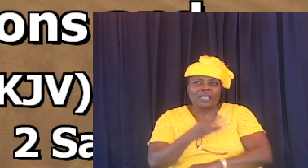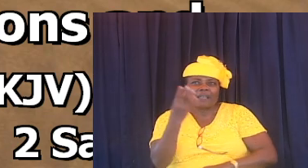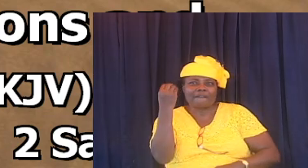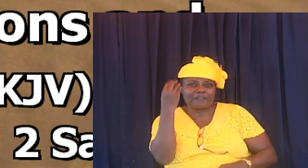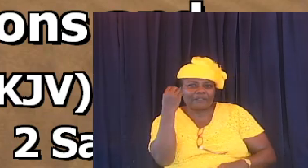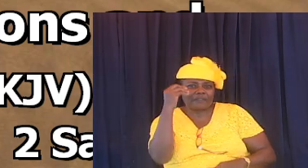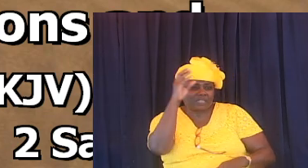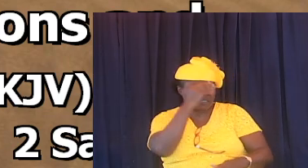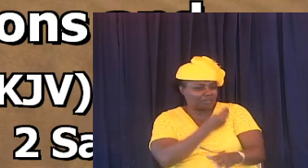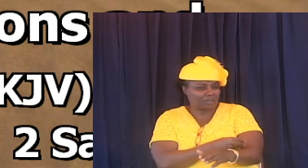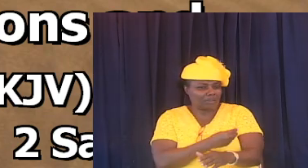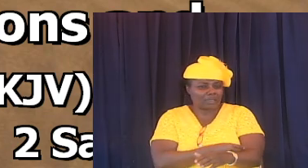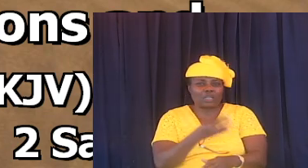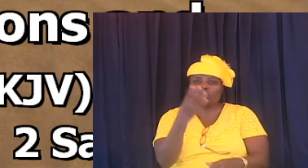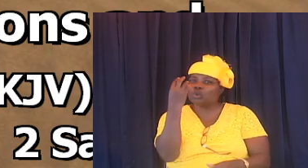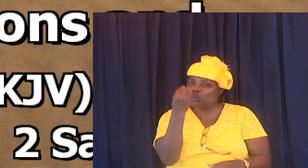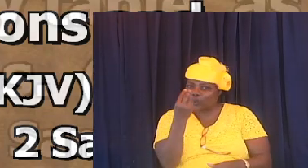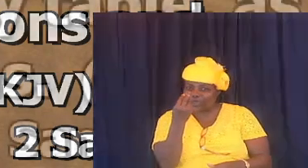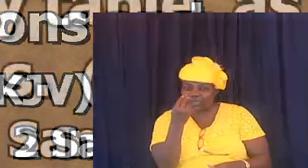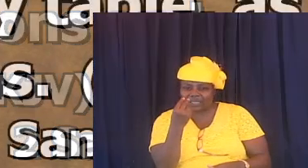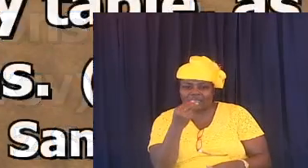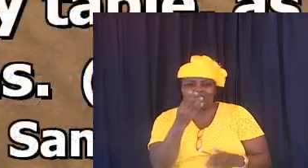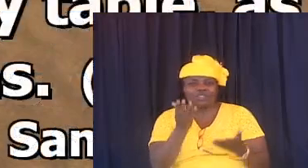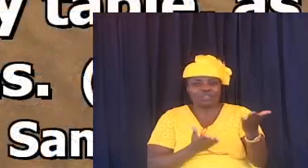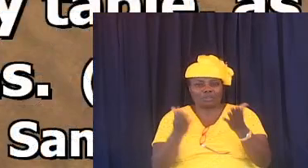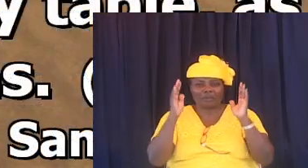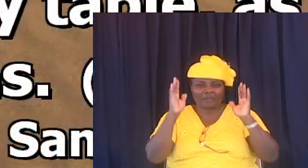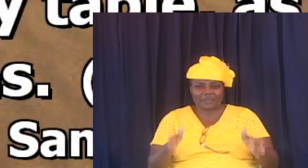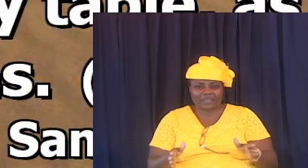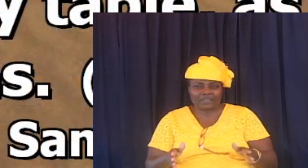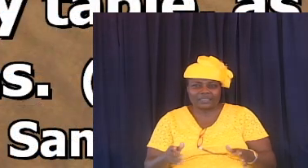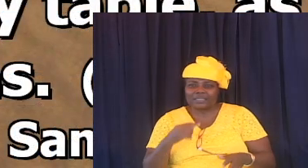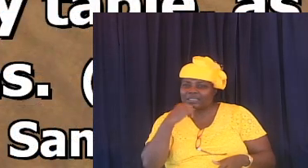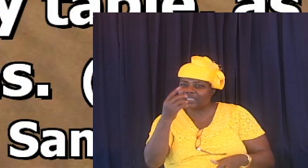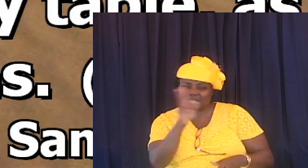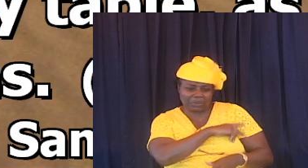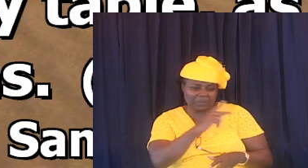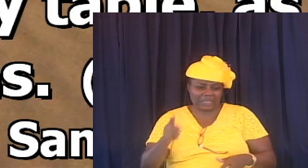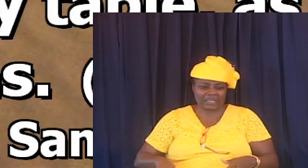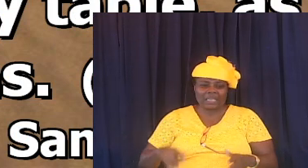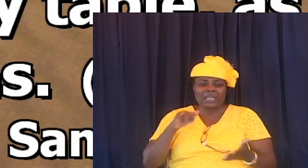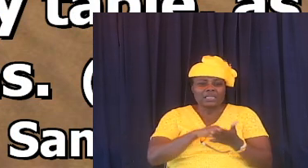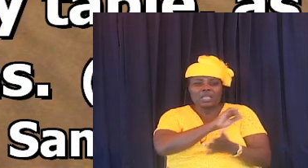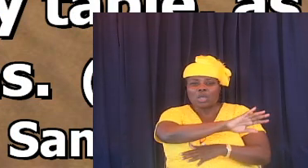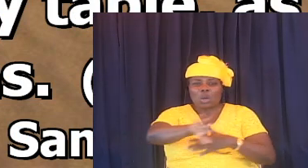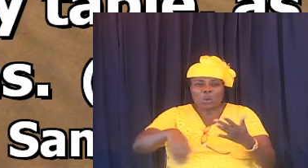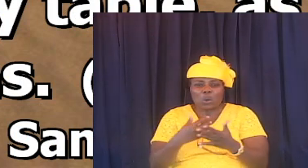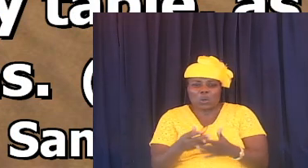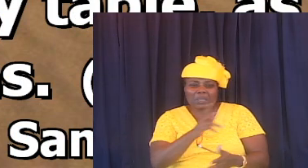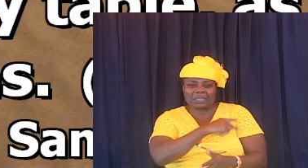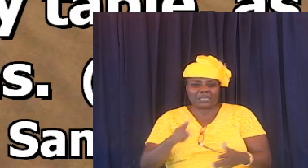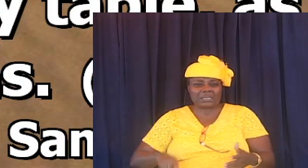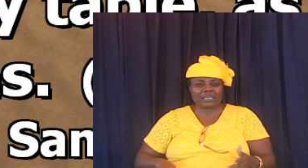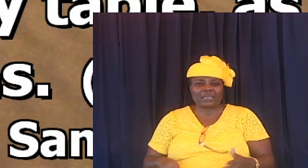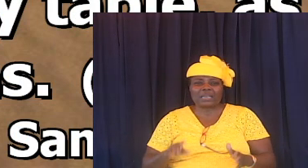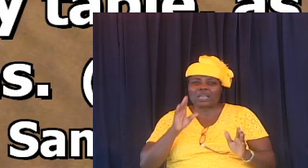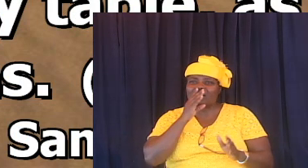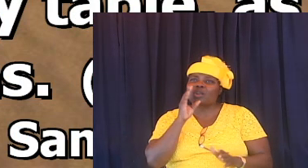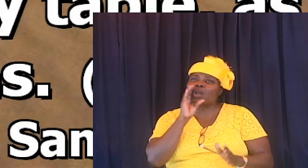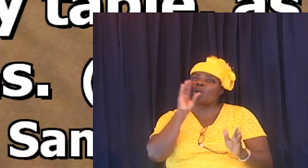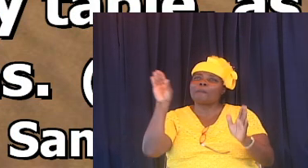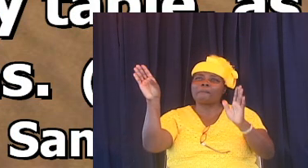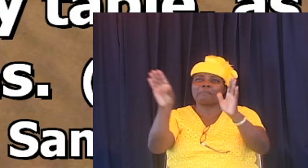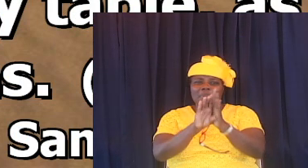20 servants. Then Ziba said unto the king, "According to all that my lord the king hath commanded his